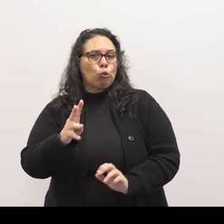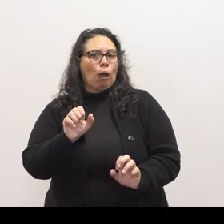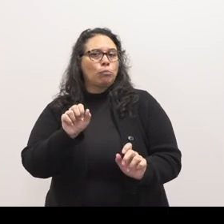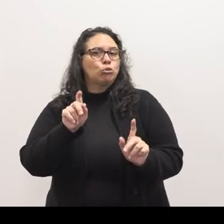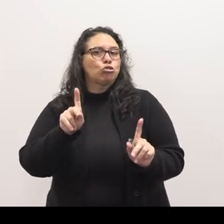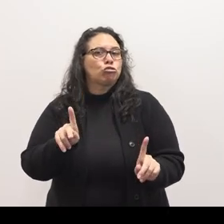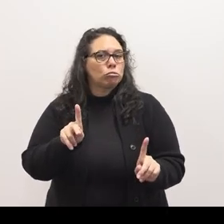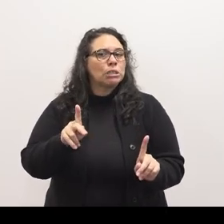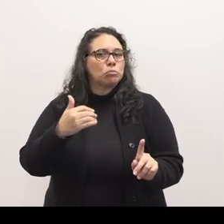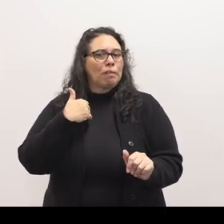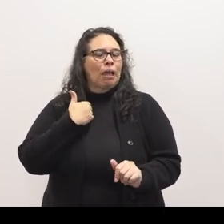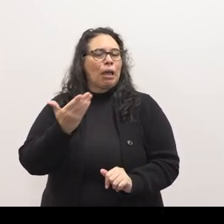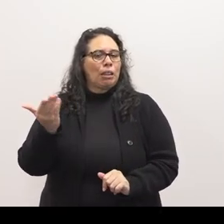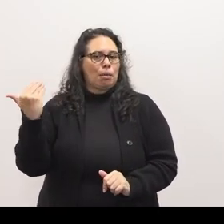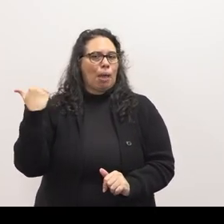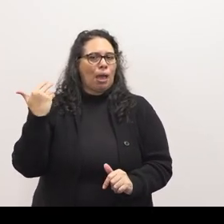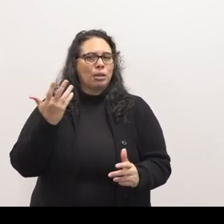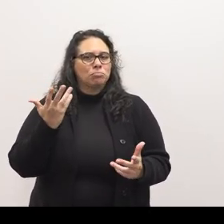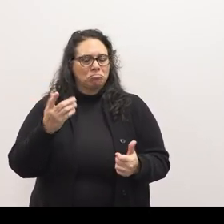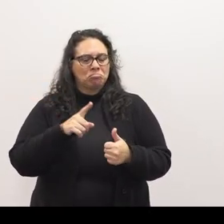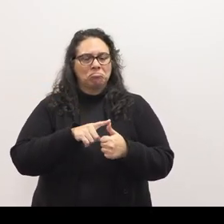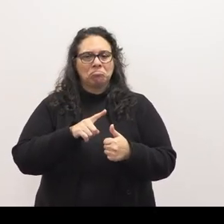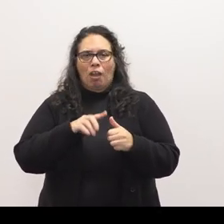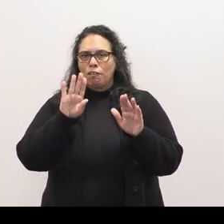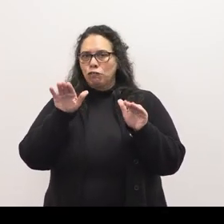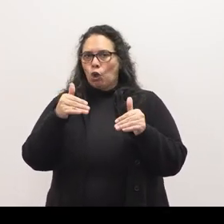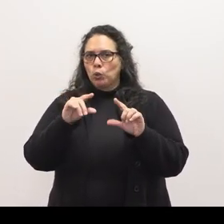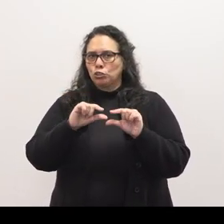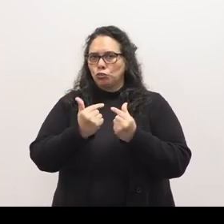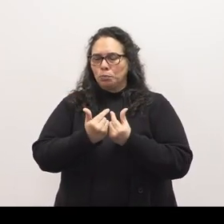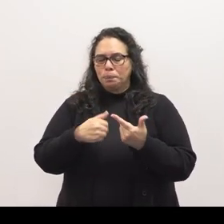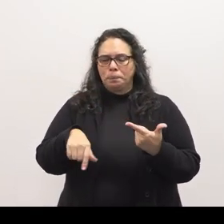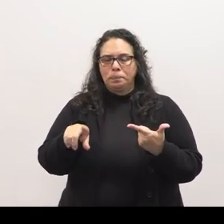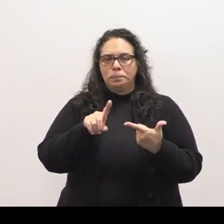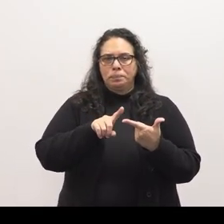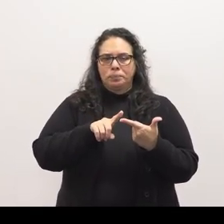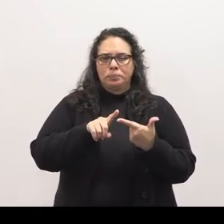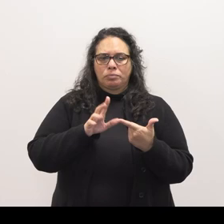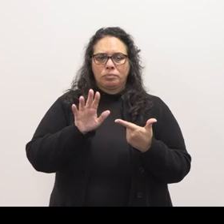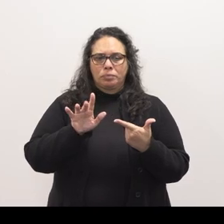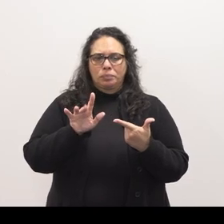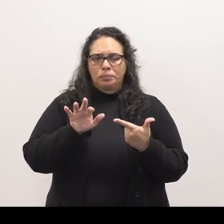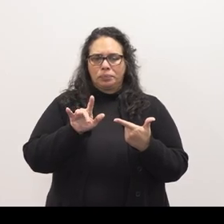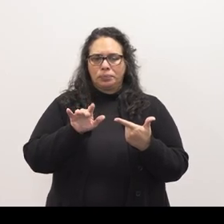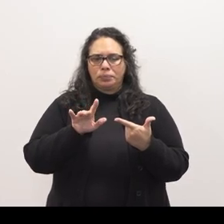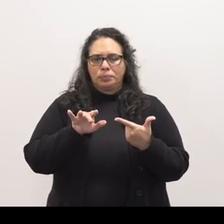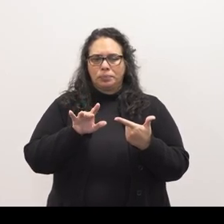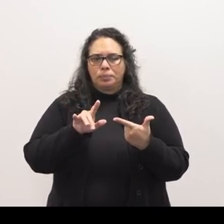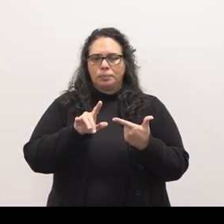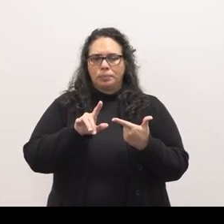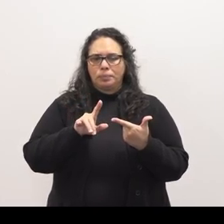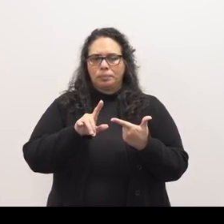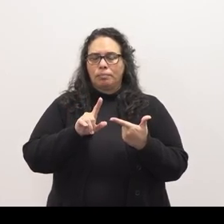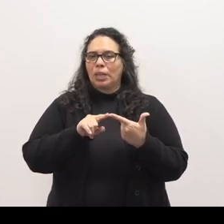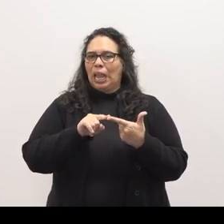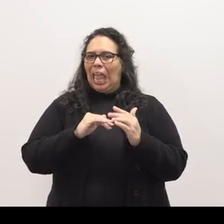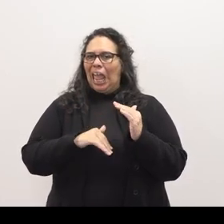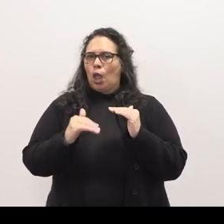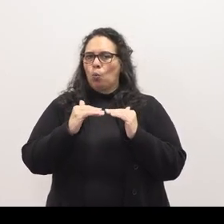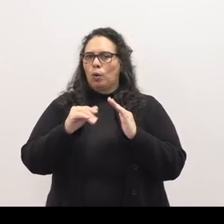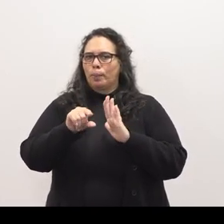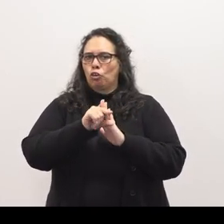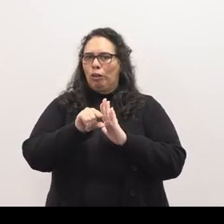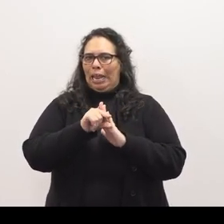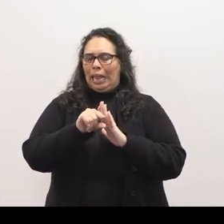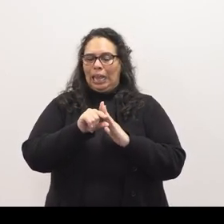we've had in the past, such as our focus groups with the equitable grading that it's going to be